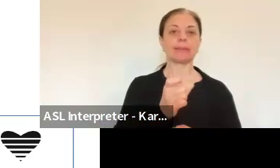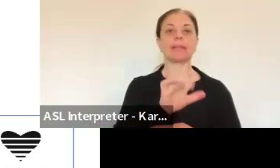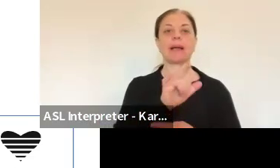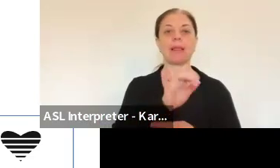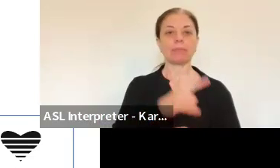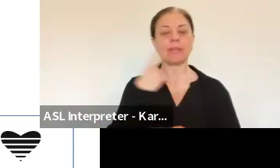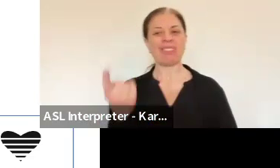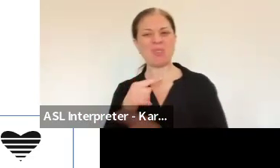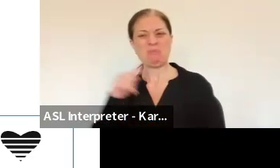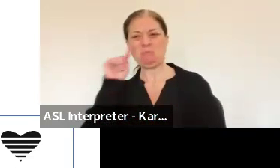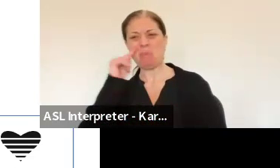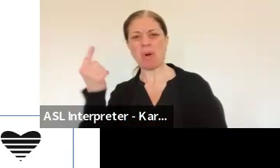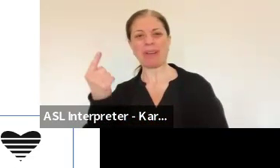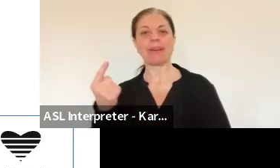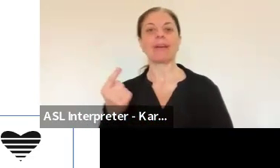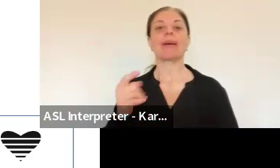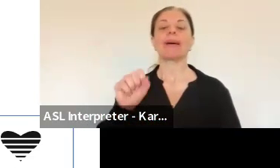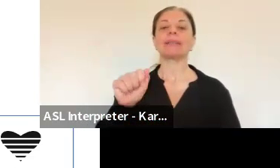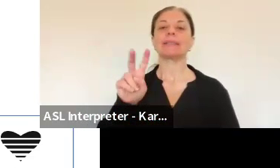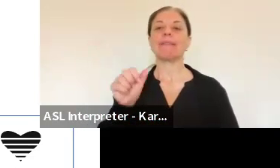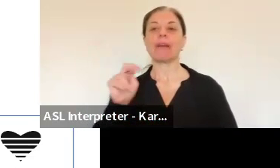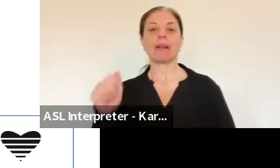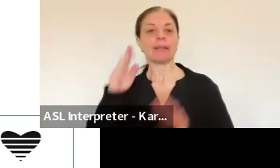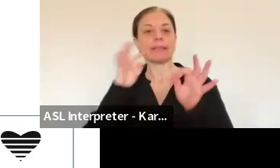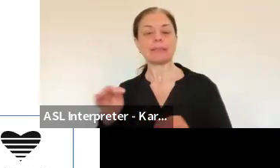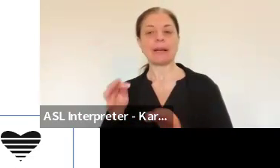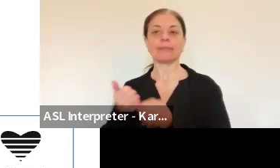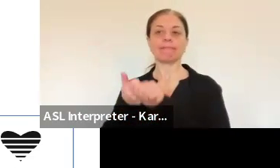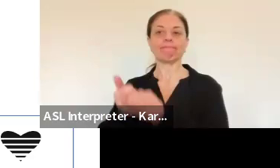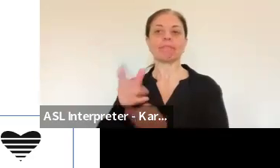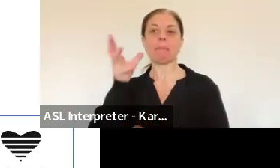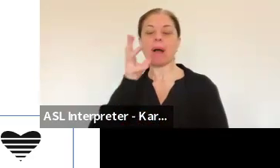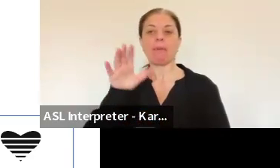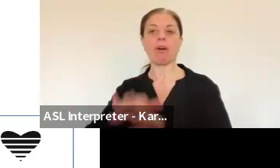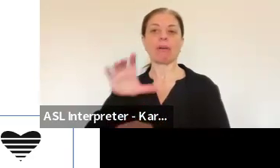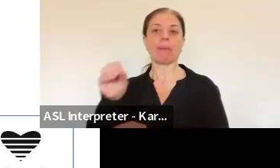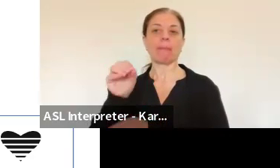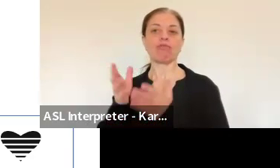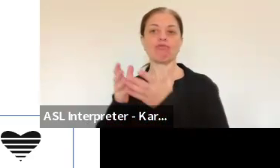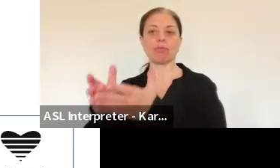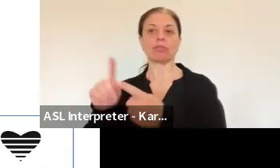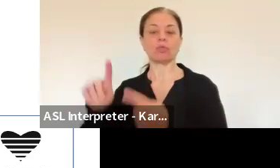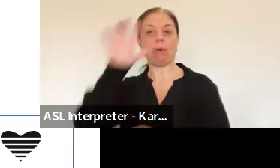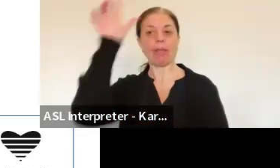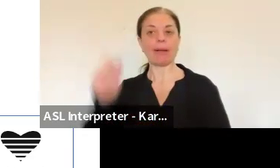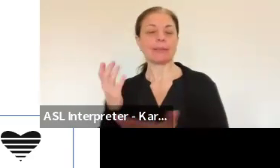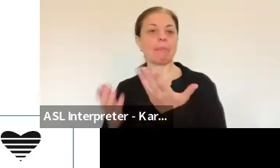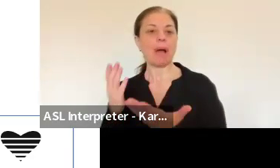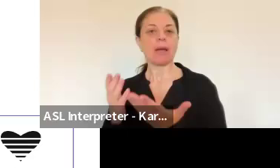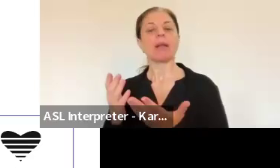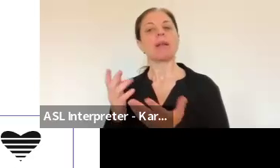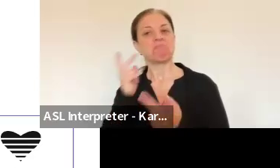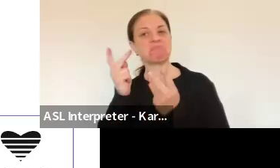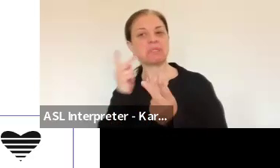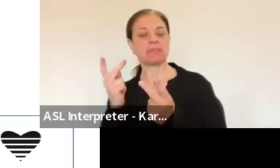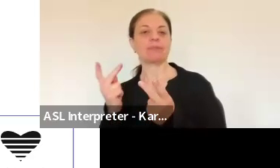she is, Savannah Moore decides that going with her mom on her company cruise to Alaska might make her seem more